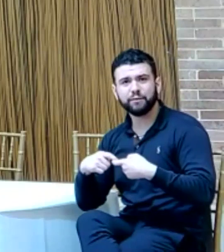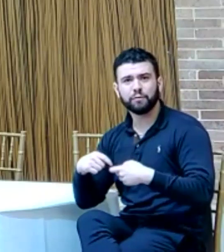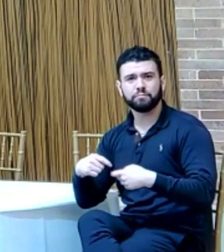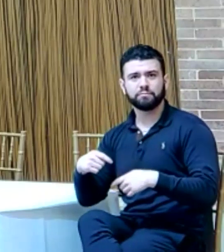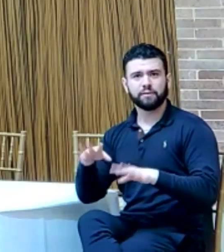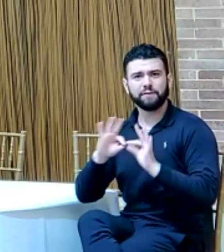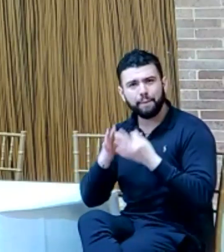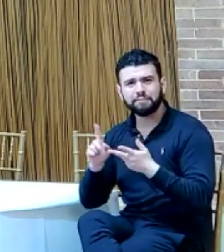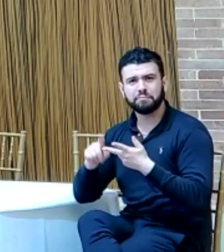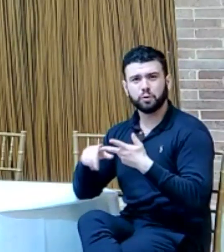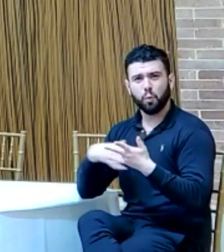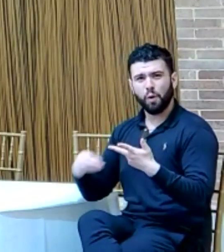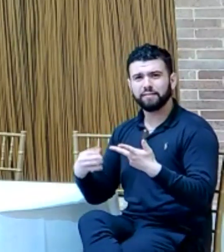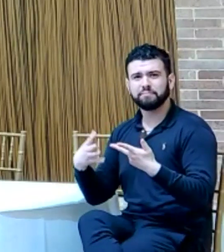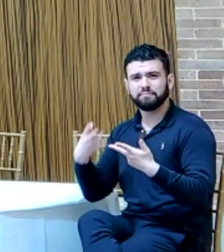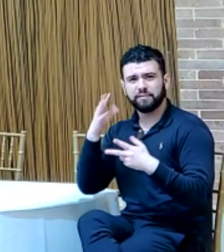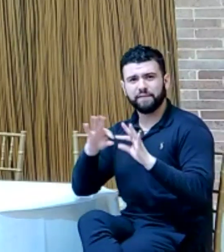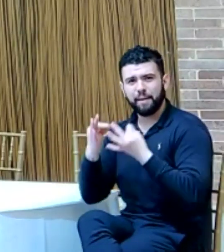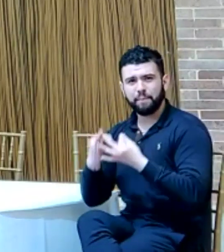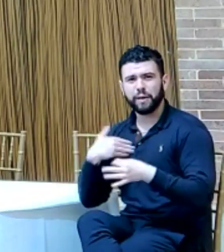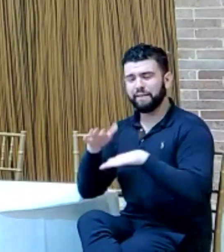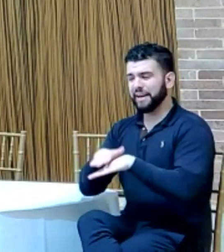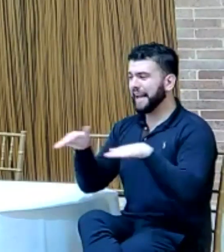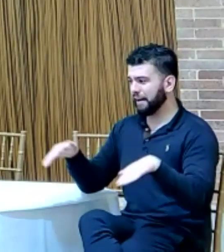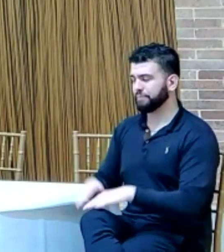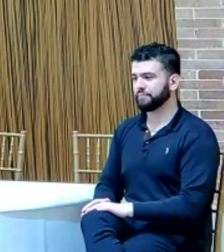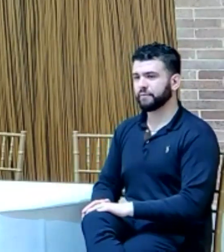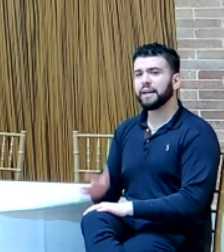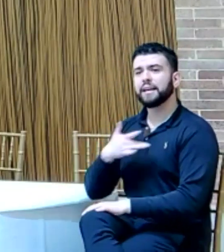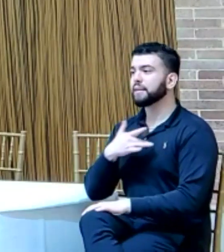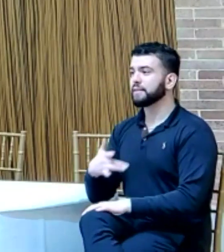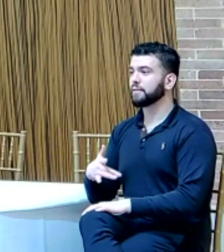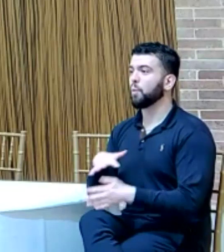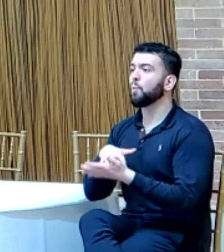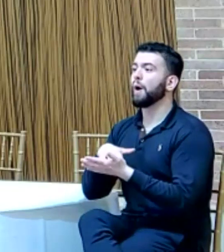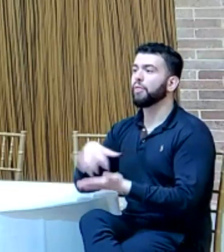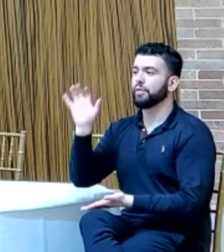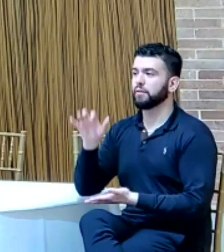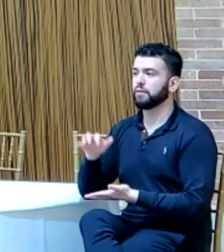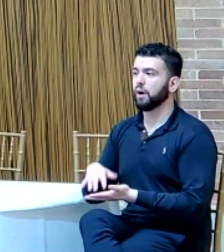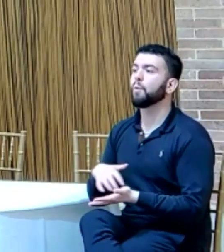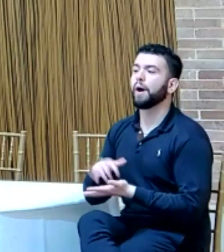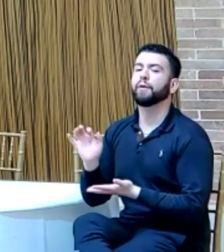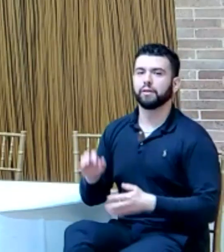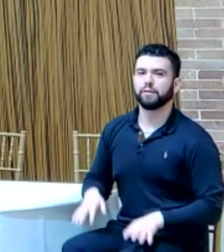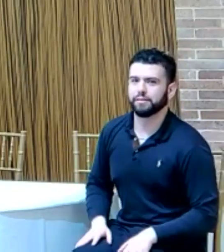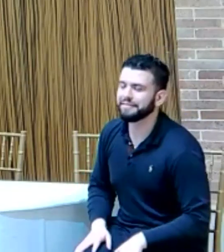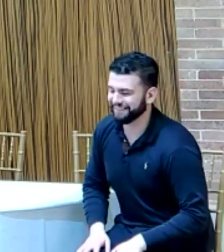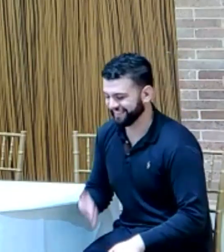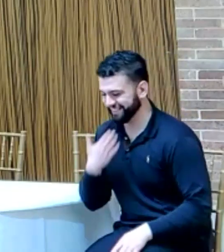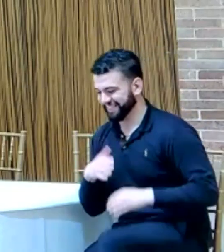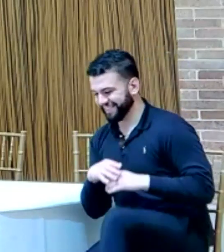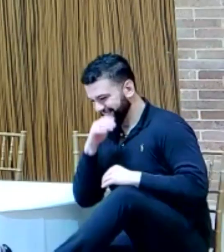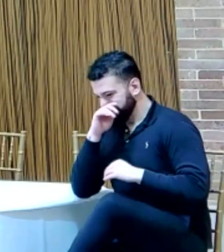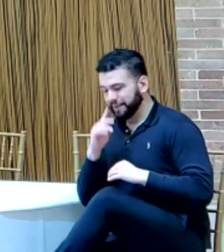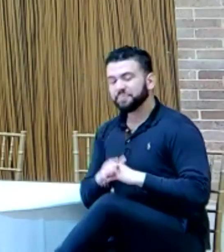wealth because a lot of people most of their equity and their wealth comes from the homes that they own when it comes to that our office is